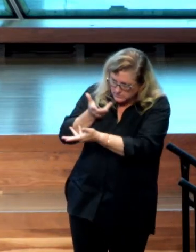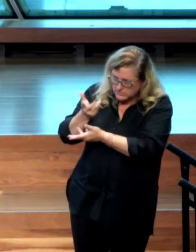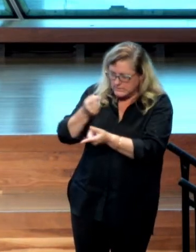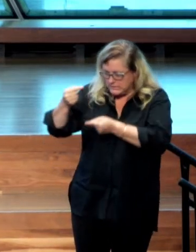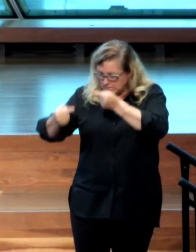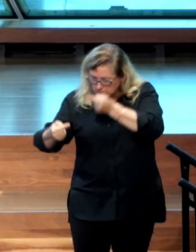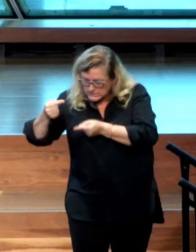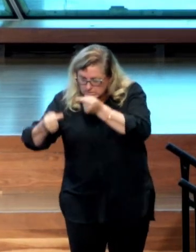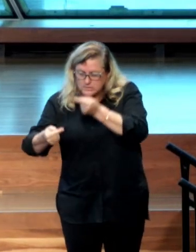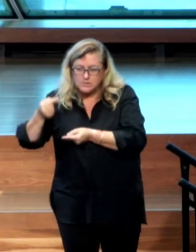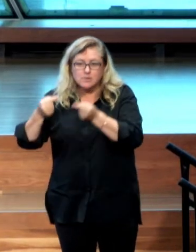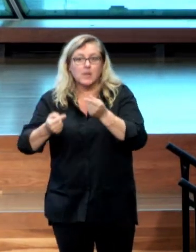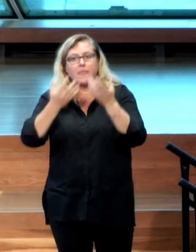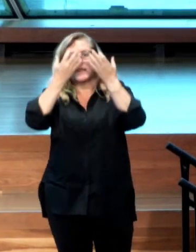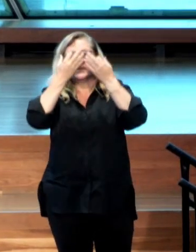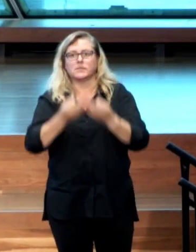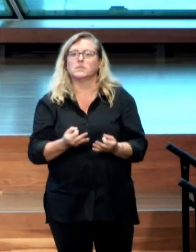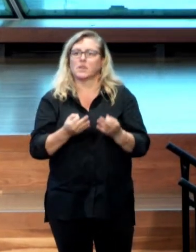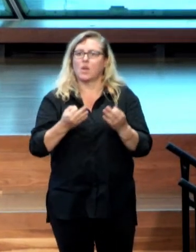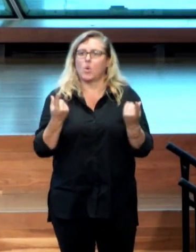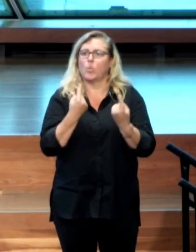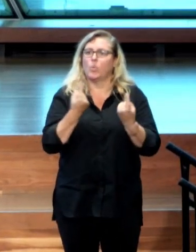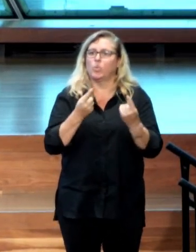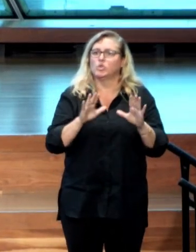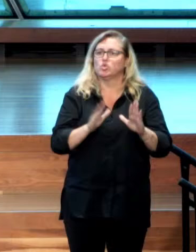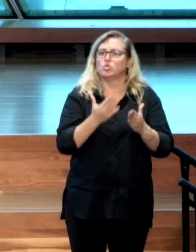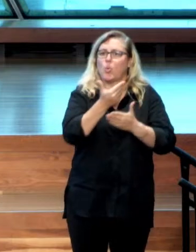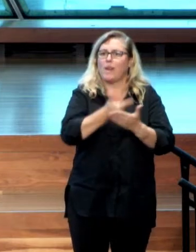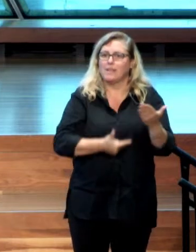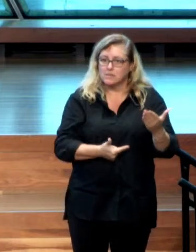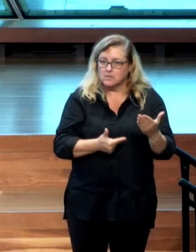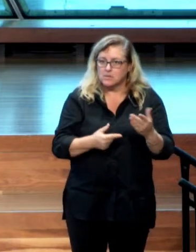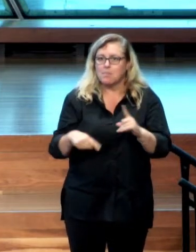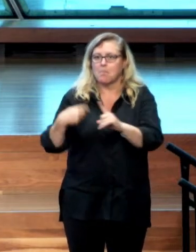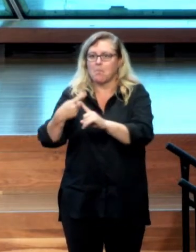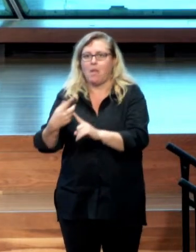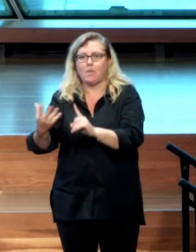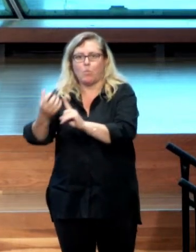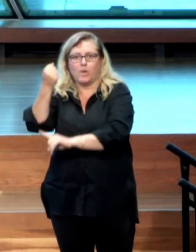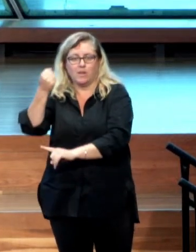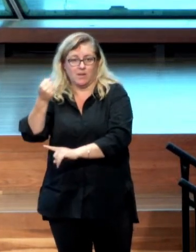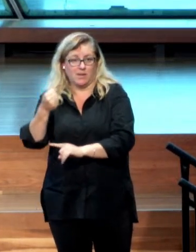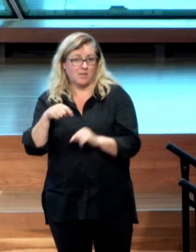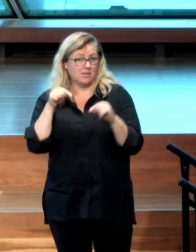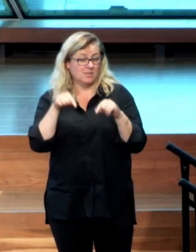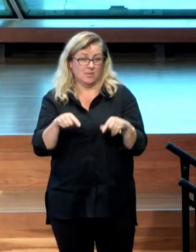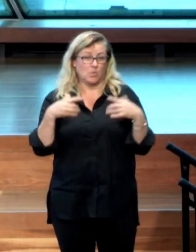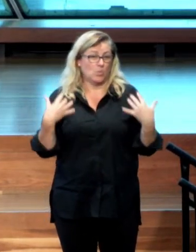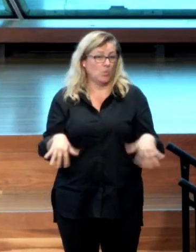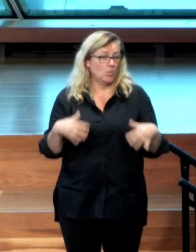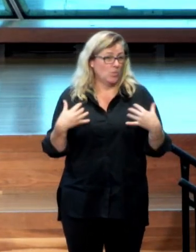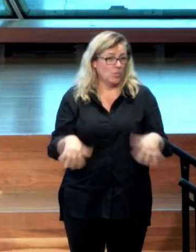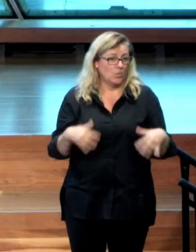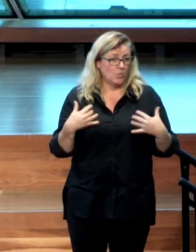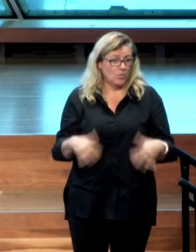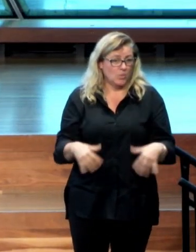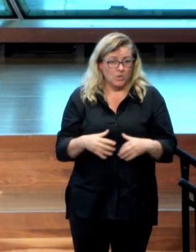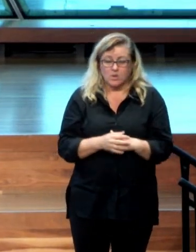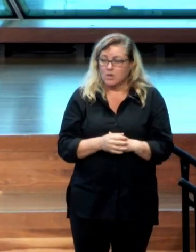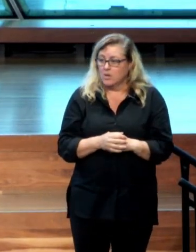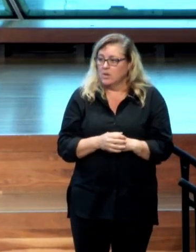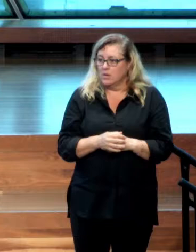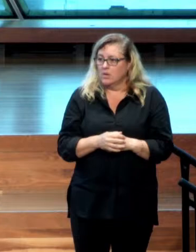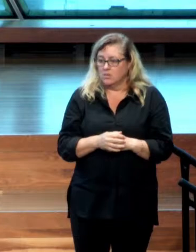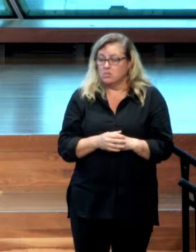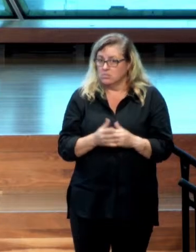eventually decided upon tonight's shortlisted writers and winners. That is a huge undertaking and a